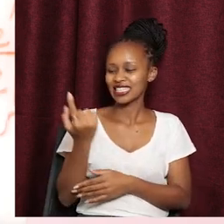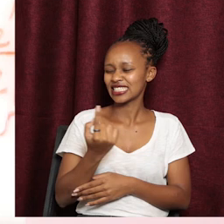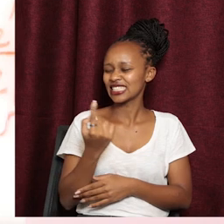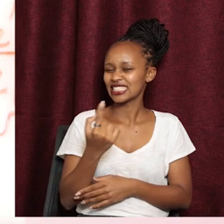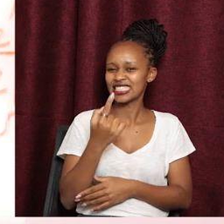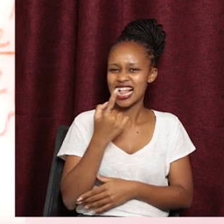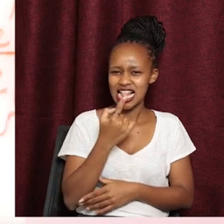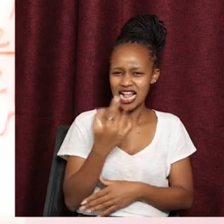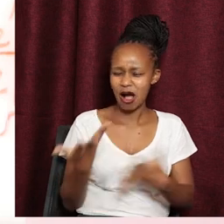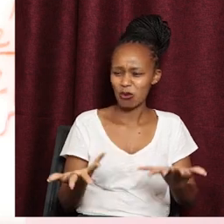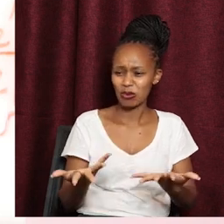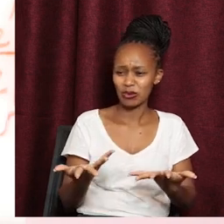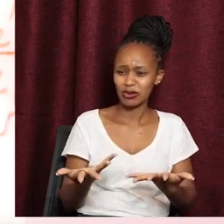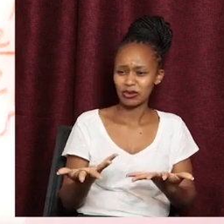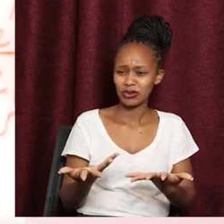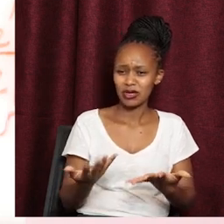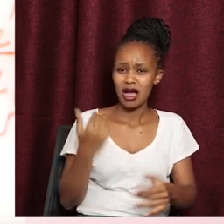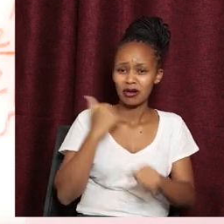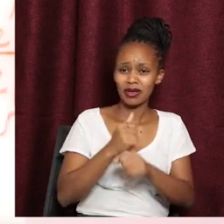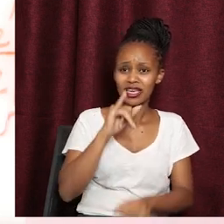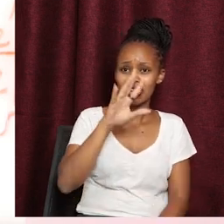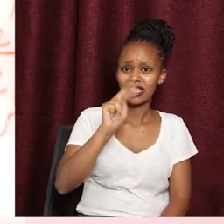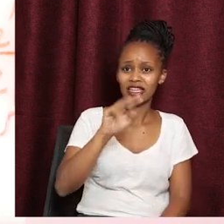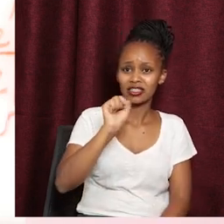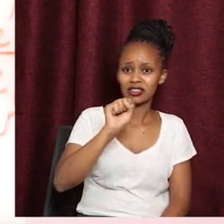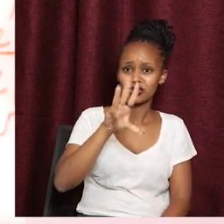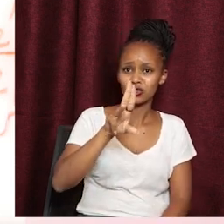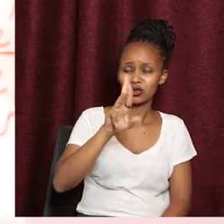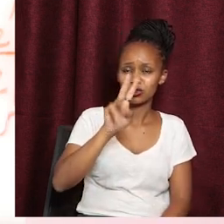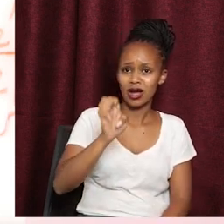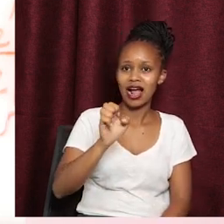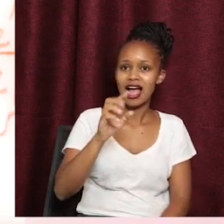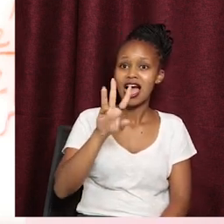Did you know that? To a tune of 200 million. Did you know?